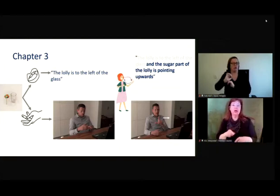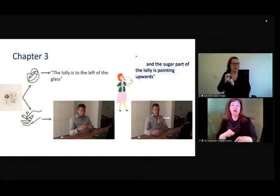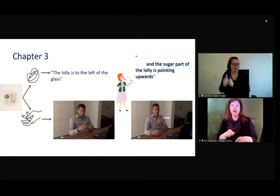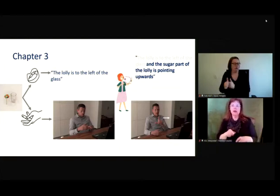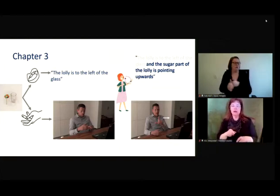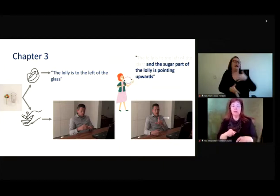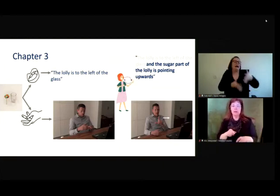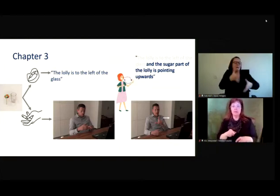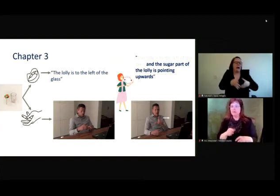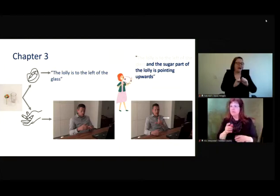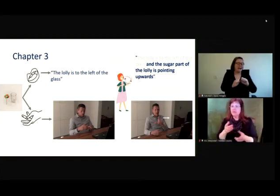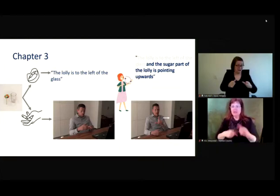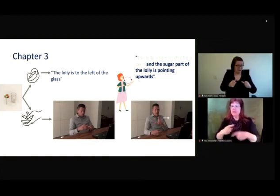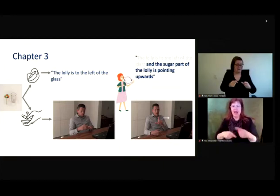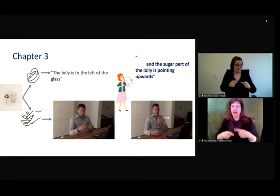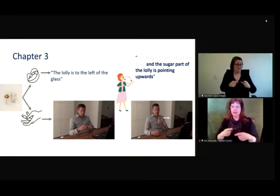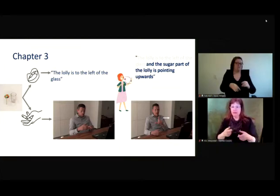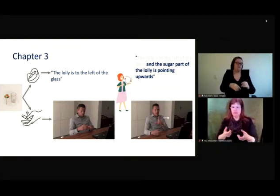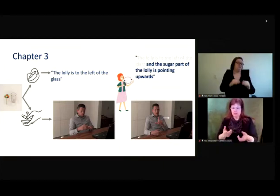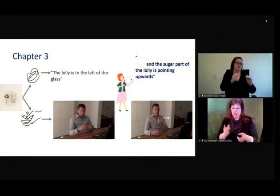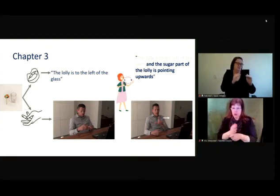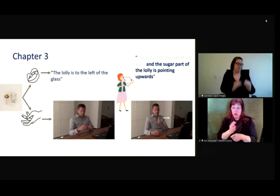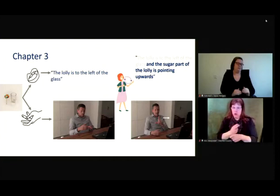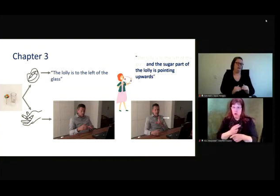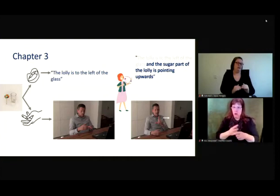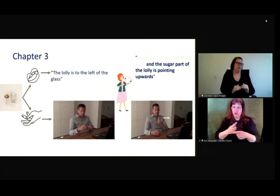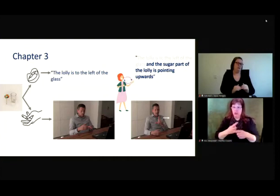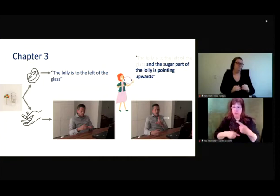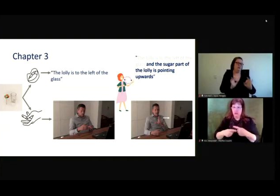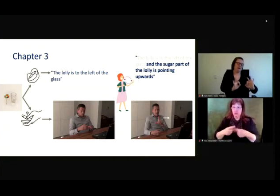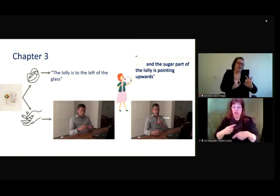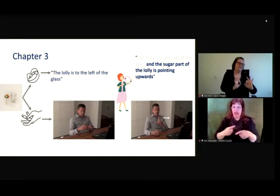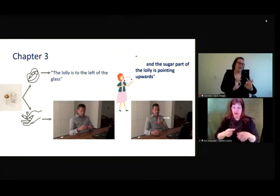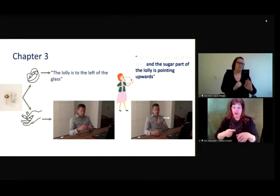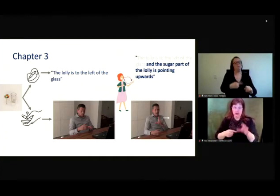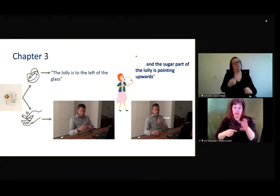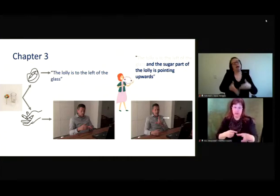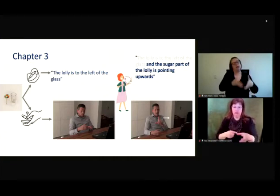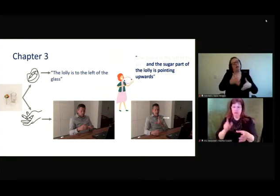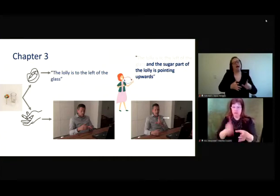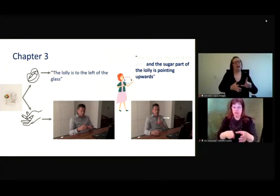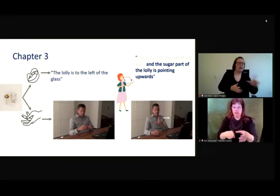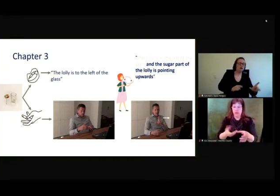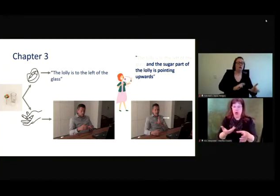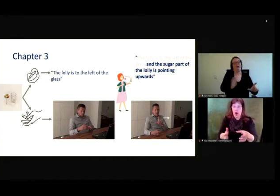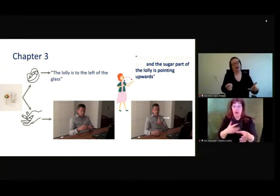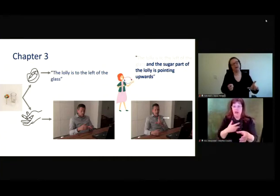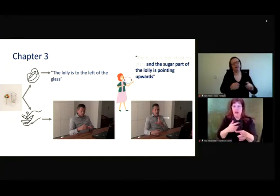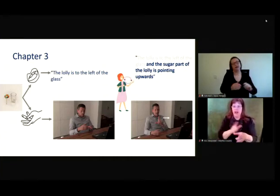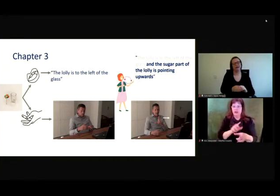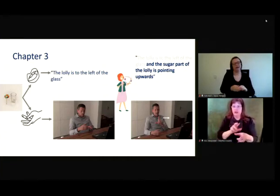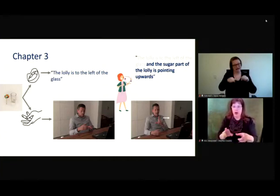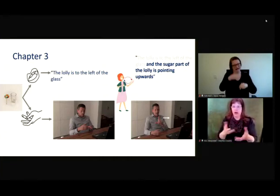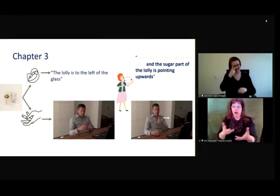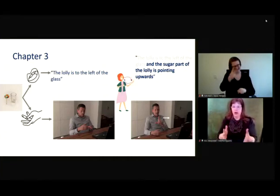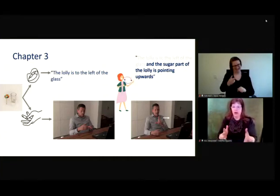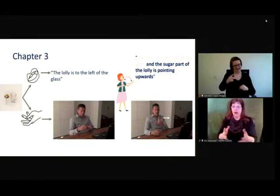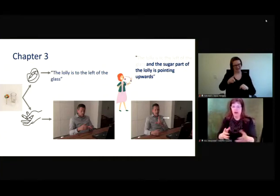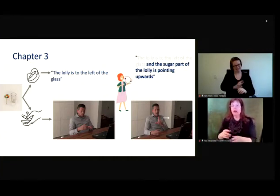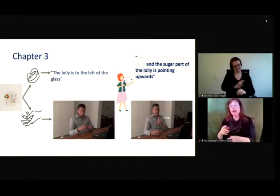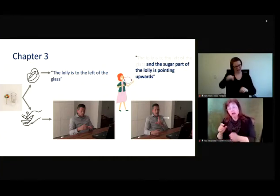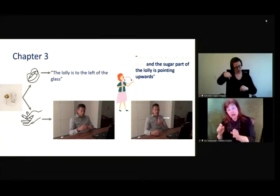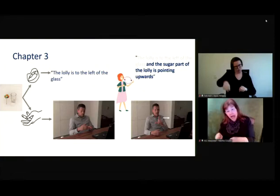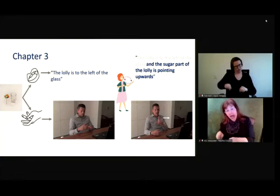are placed and shaped by using more signs for left or right. As shown in the right bottom picture, the letter hand shape L moves